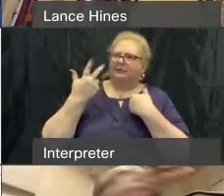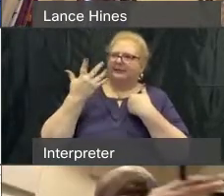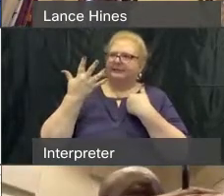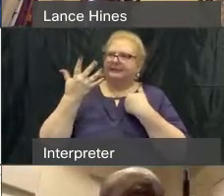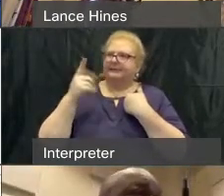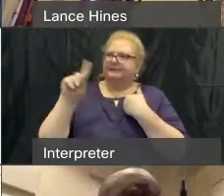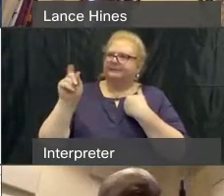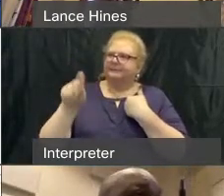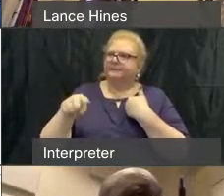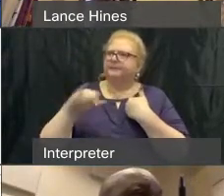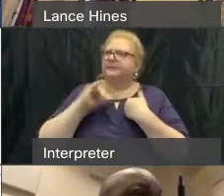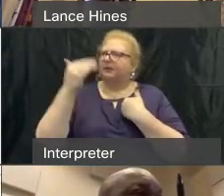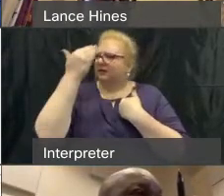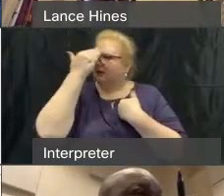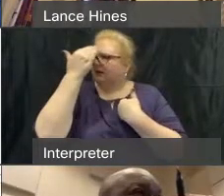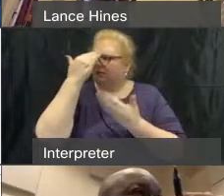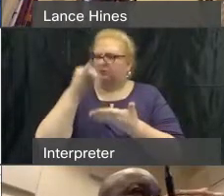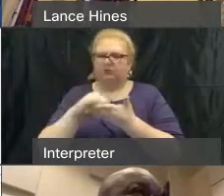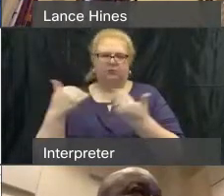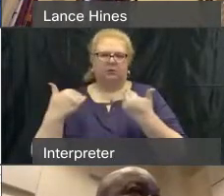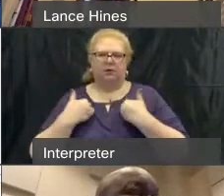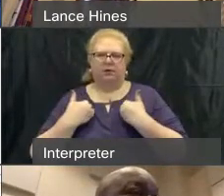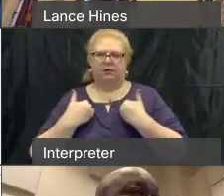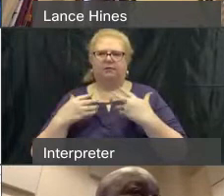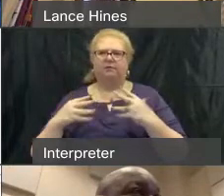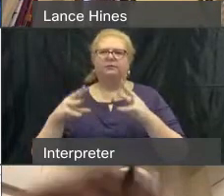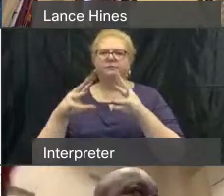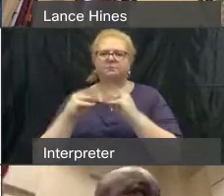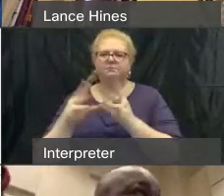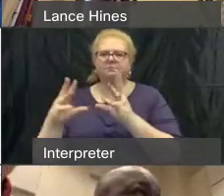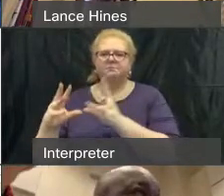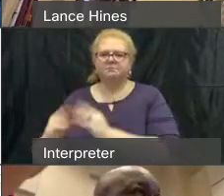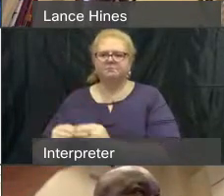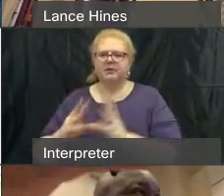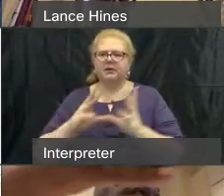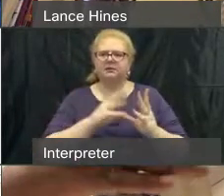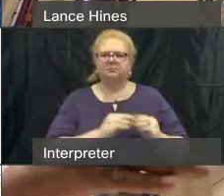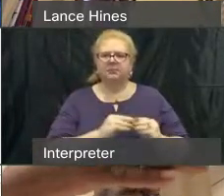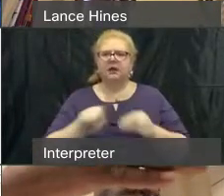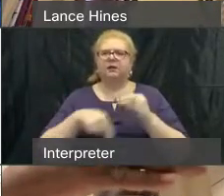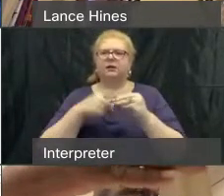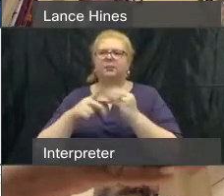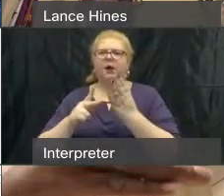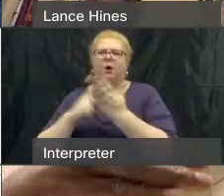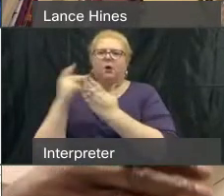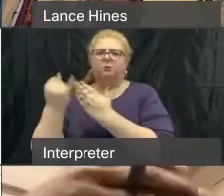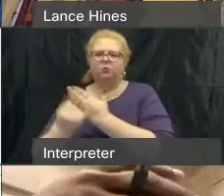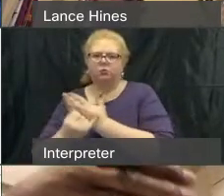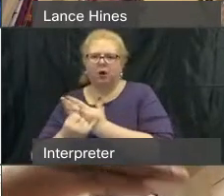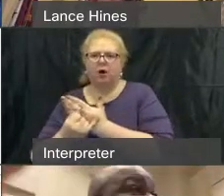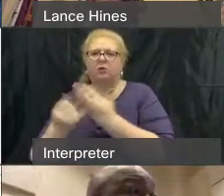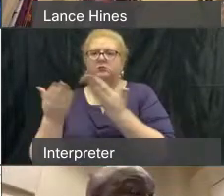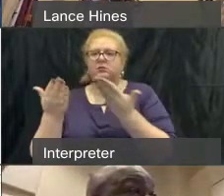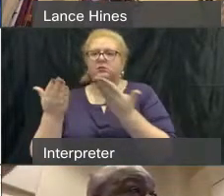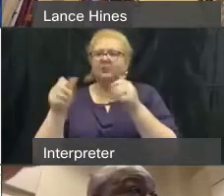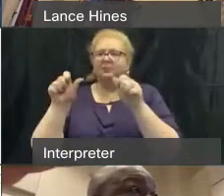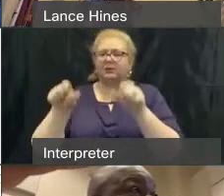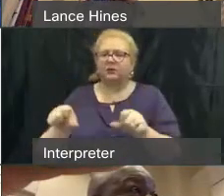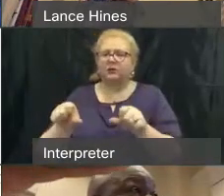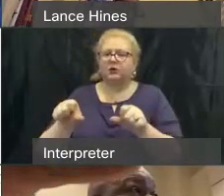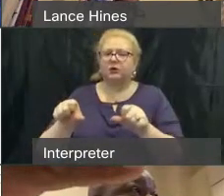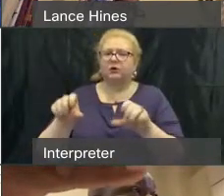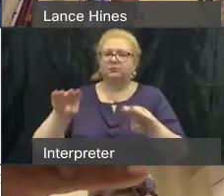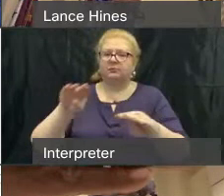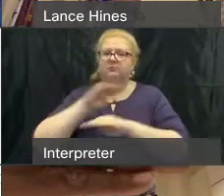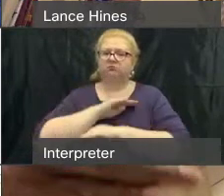I know there's some meetings going on about projects that could be addressed with surplus